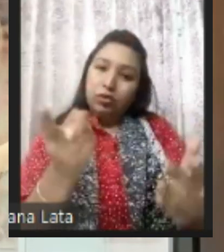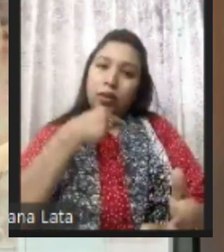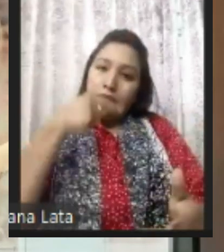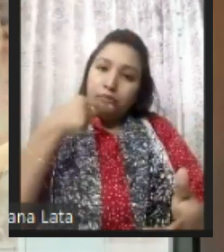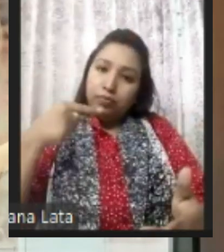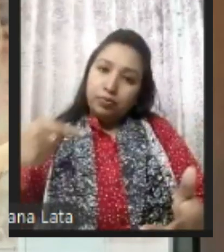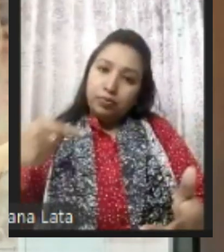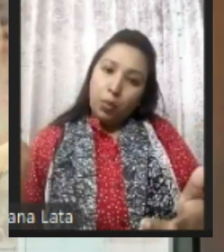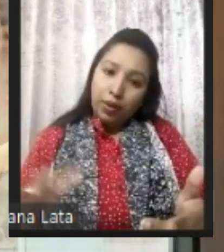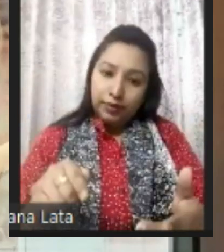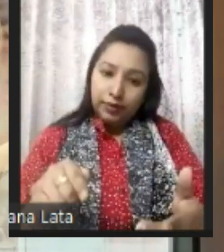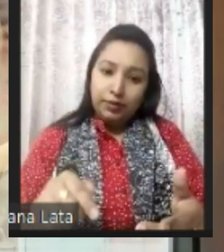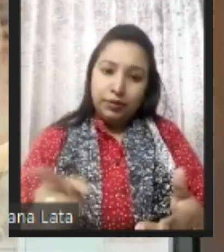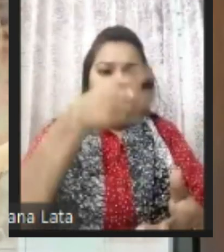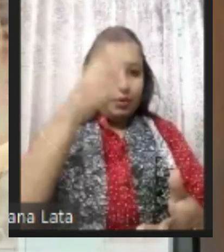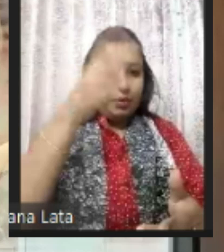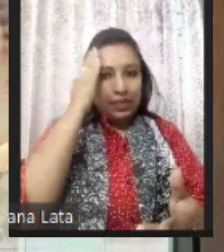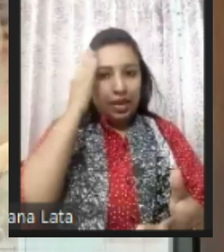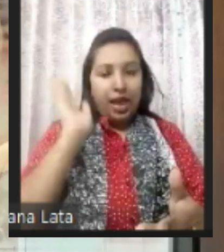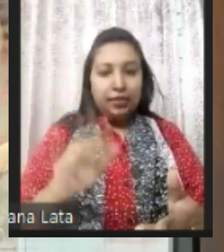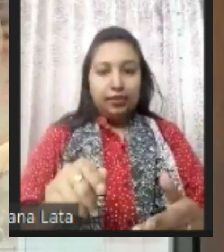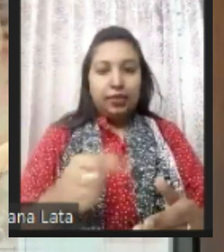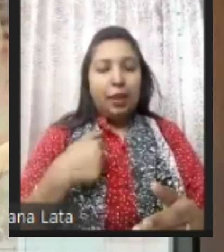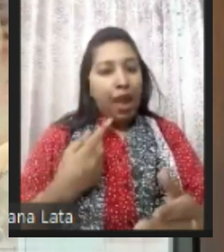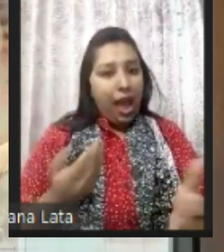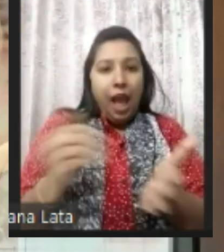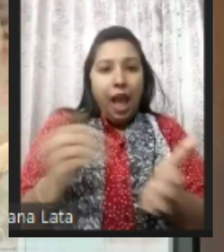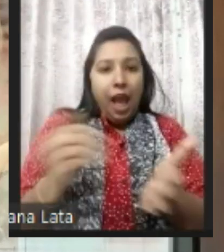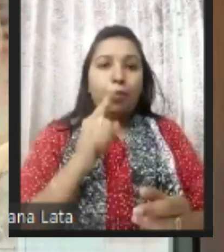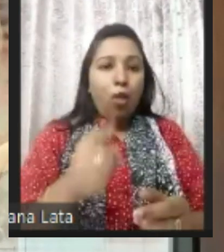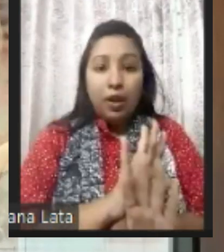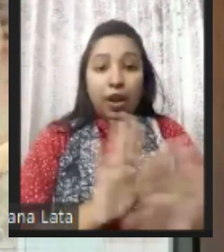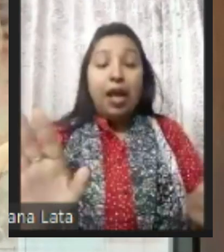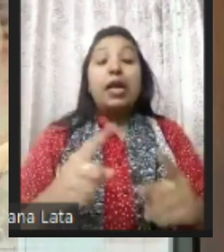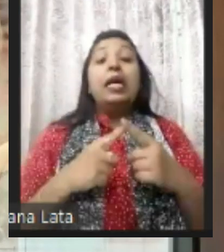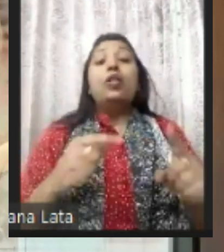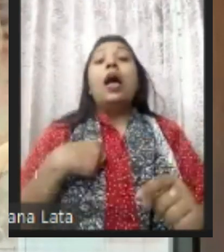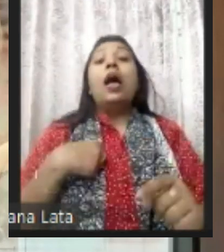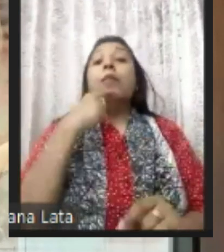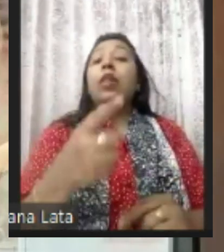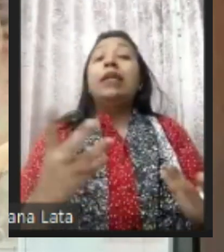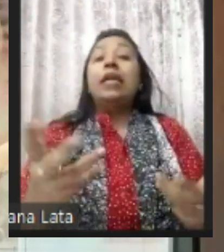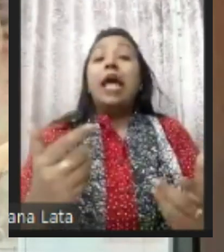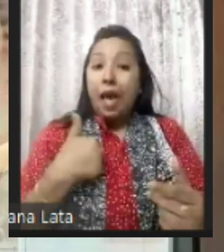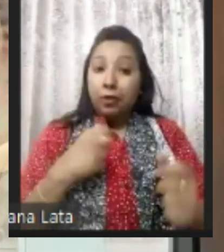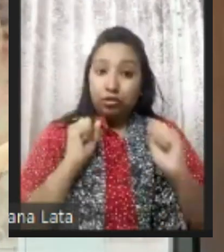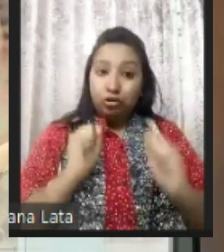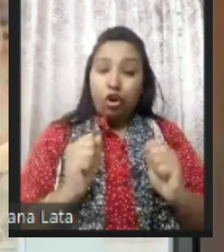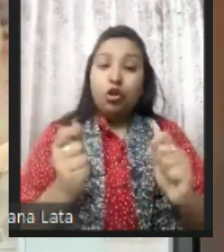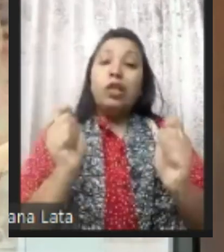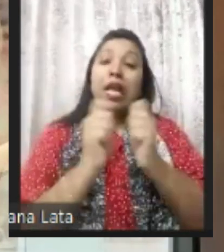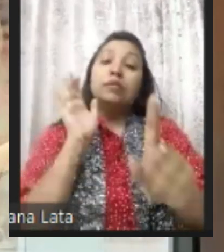our moderator. I'll not repeat. So we have a very strong commitment to implement the